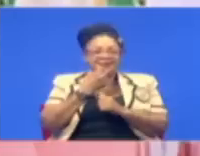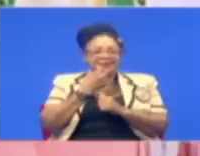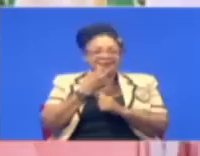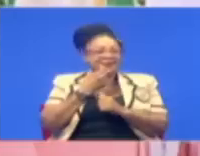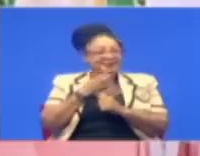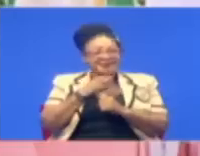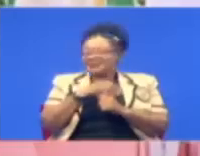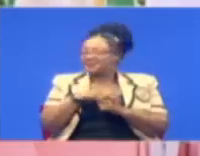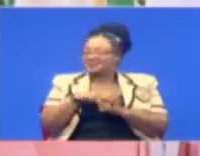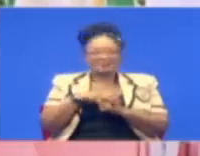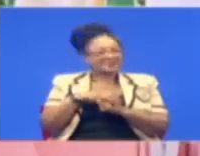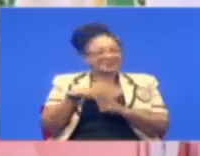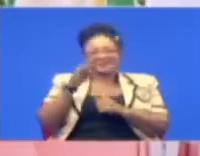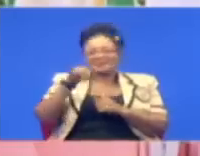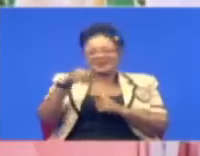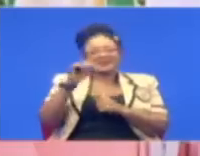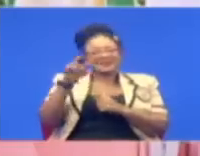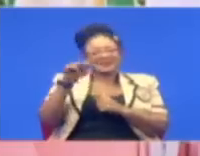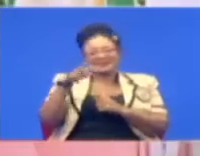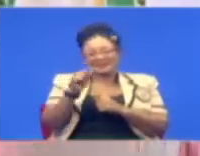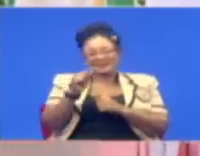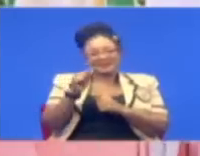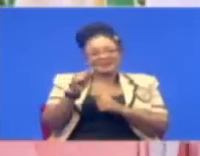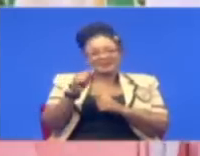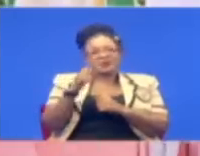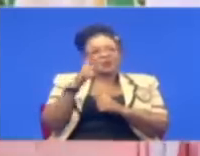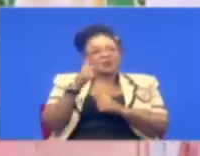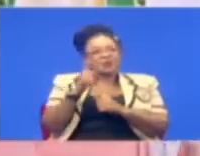Judge Majanja, you are one of the